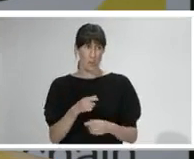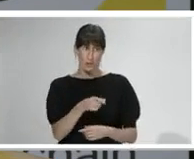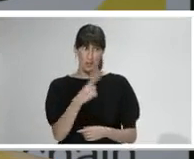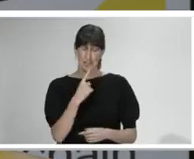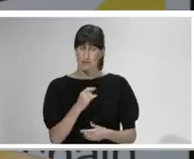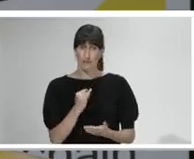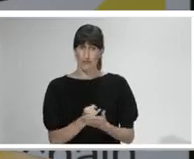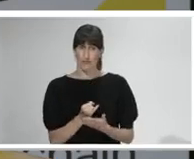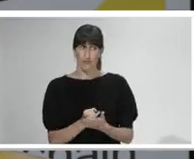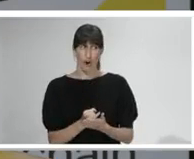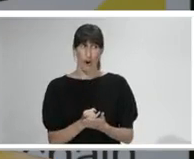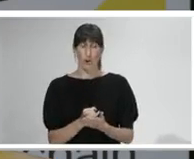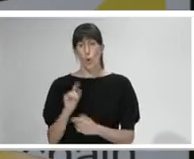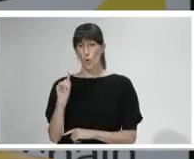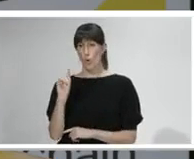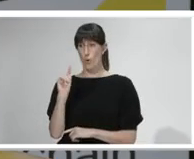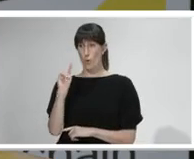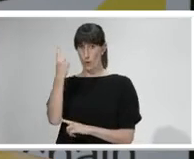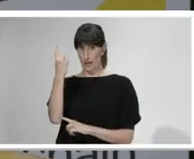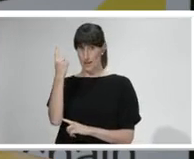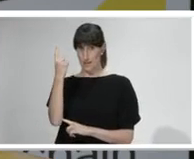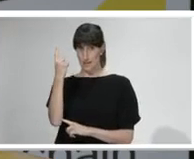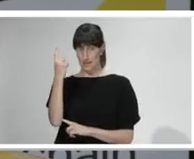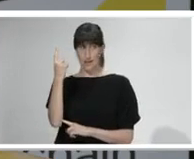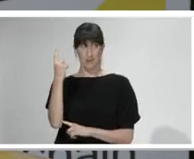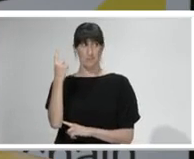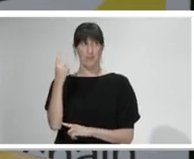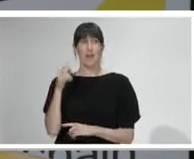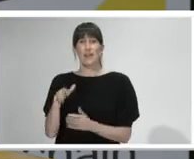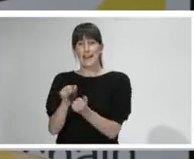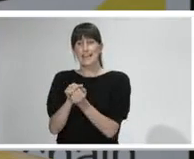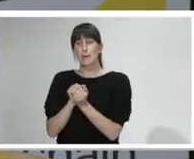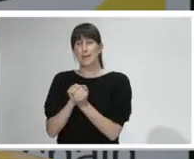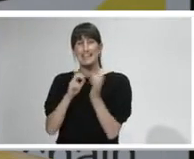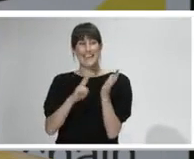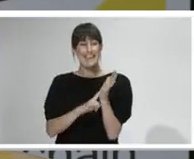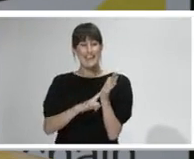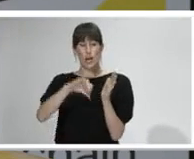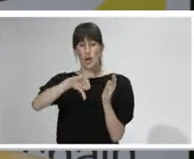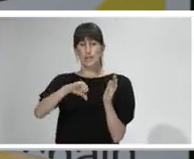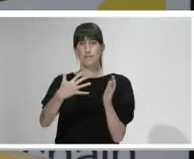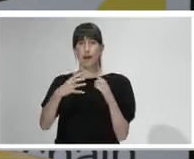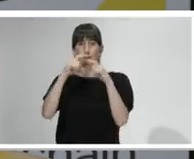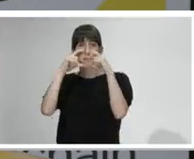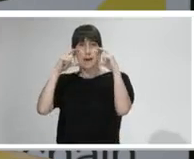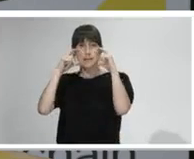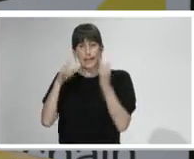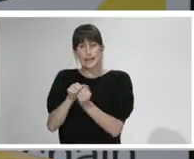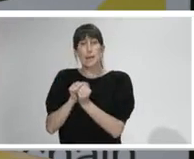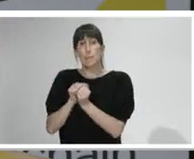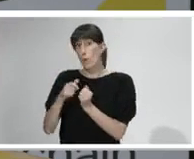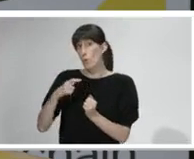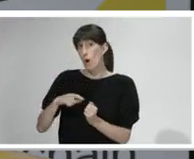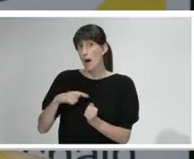that in the Auckland region, they are retaining used N95 masks because there is very good evidence from overseas that these